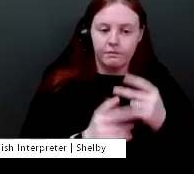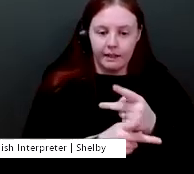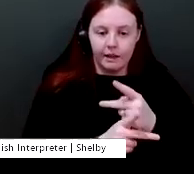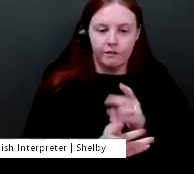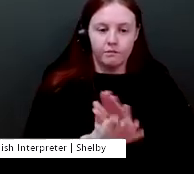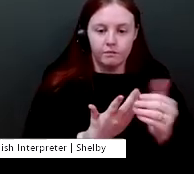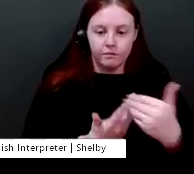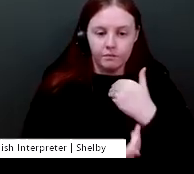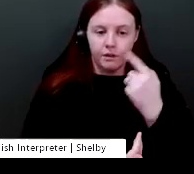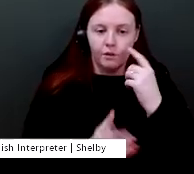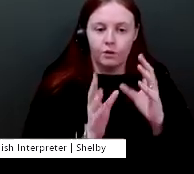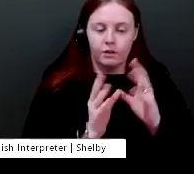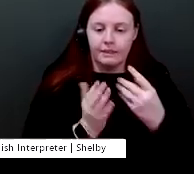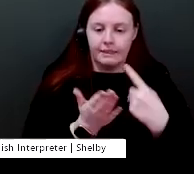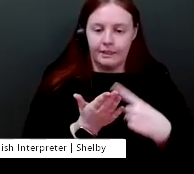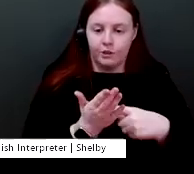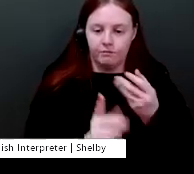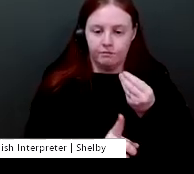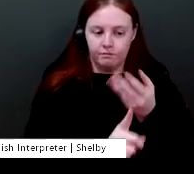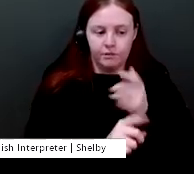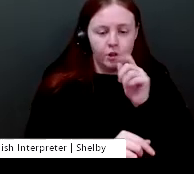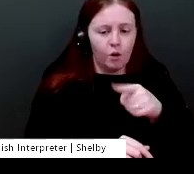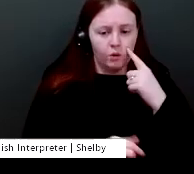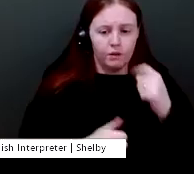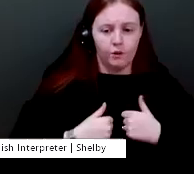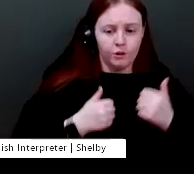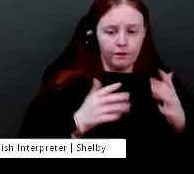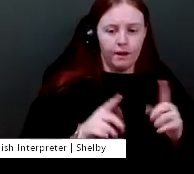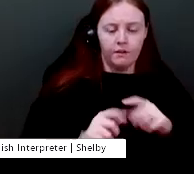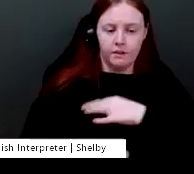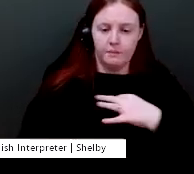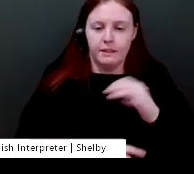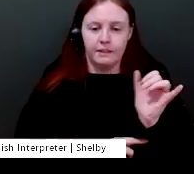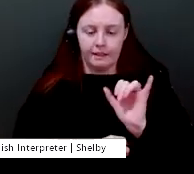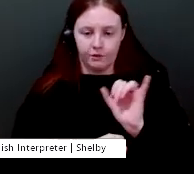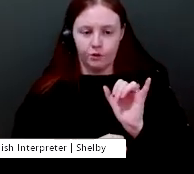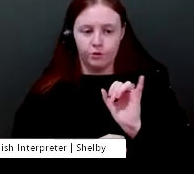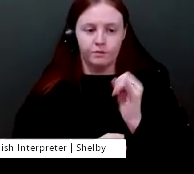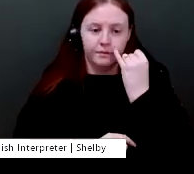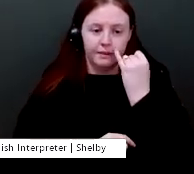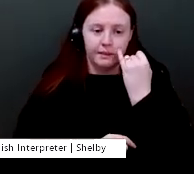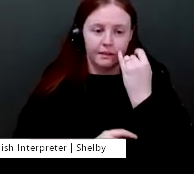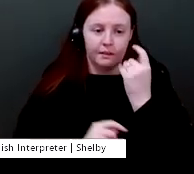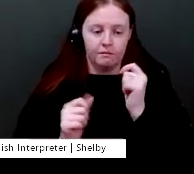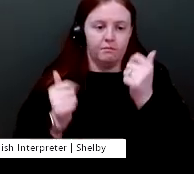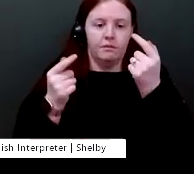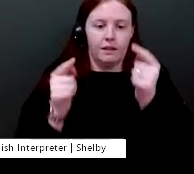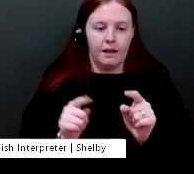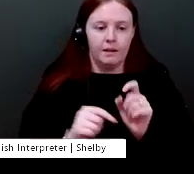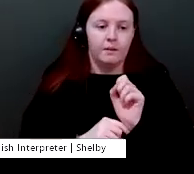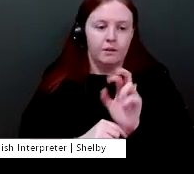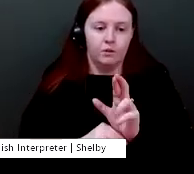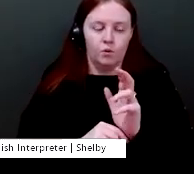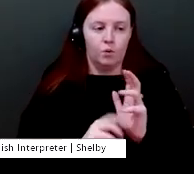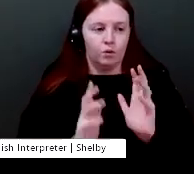session closure, not only for survivors, but for staff as well, because abrupt endings can leave one feeling abandoned and